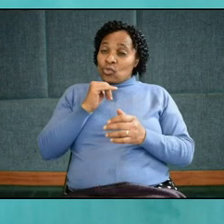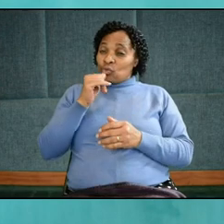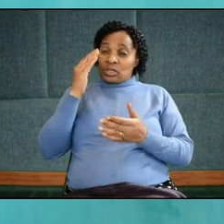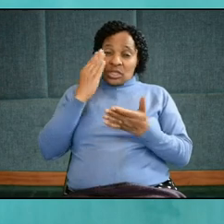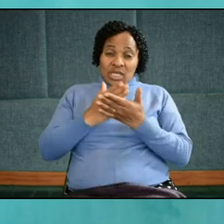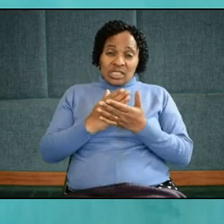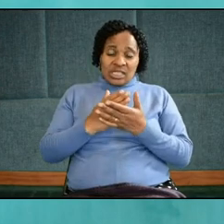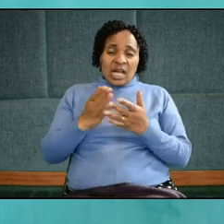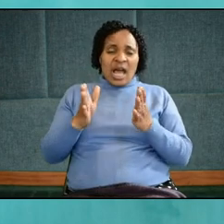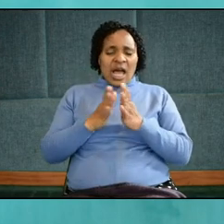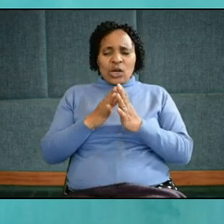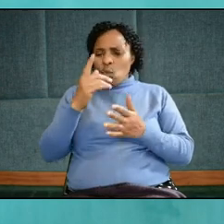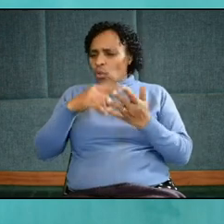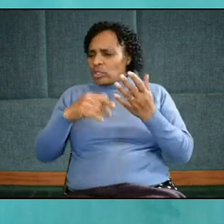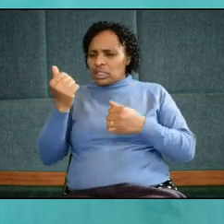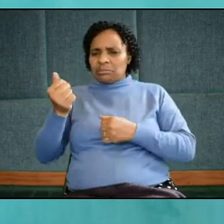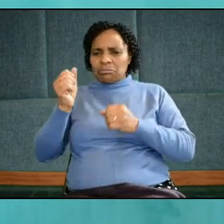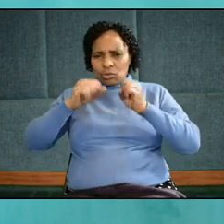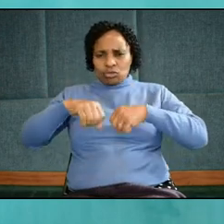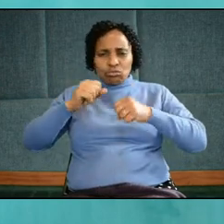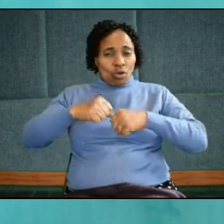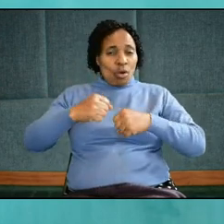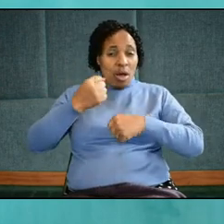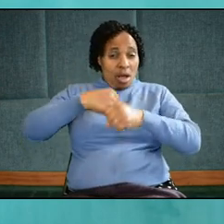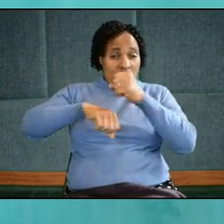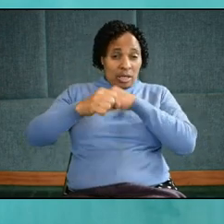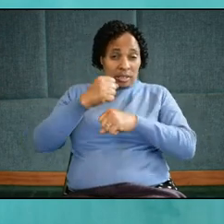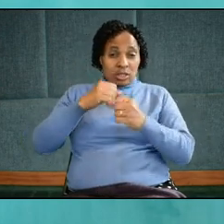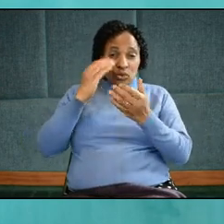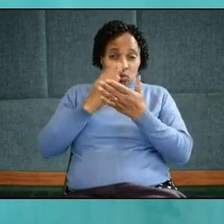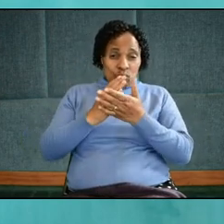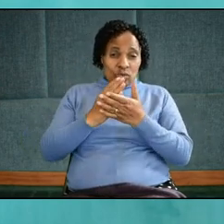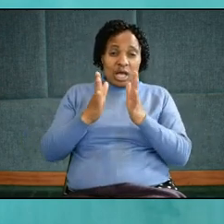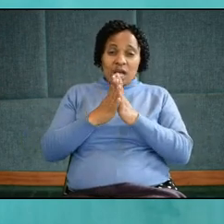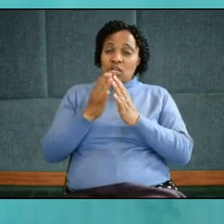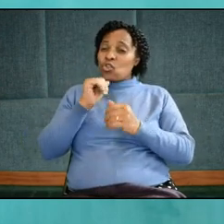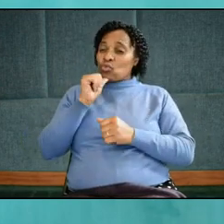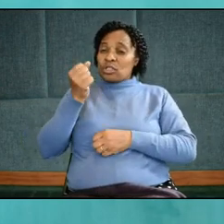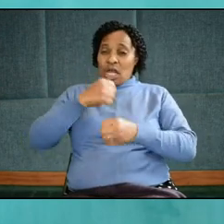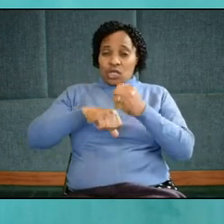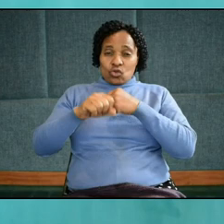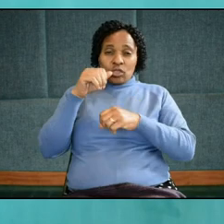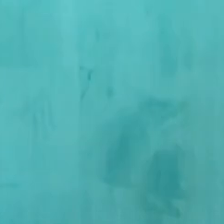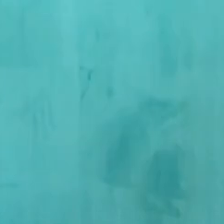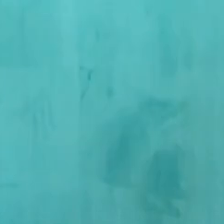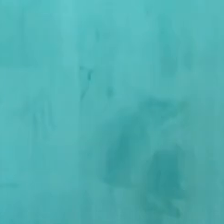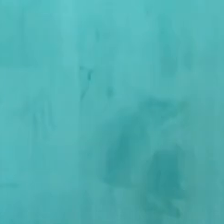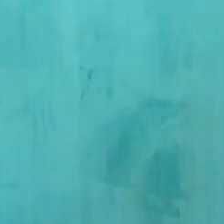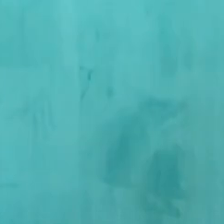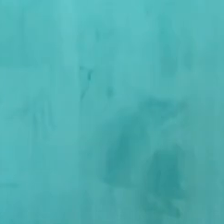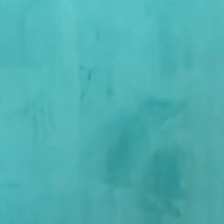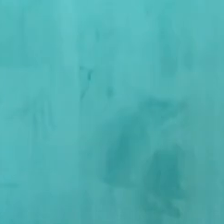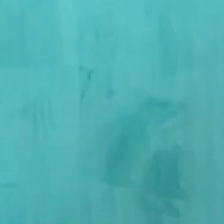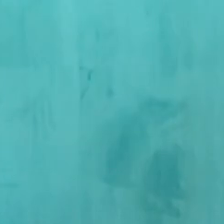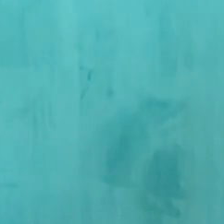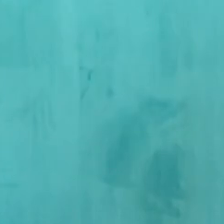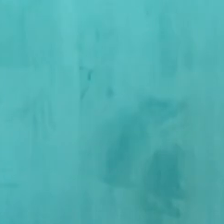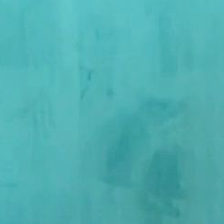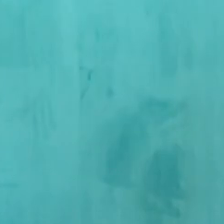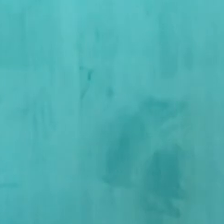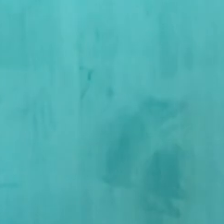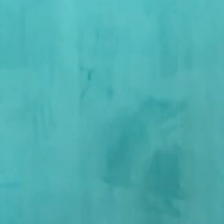what is truth mm-hmm. and what is not truth. So in that, in the line of that, I believe even though the words are very